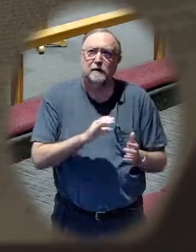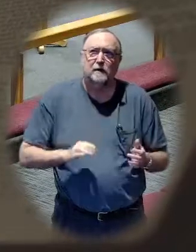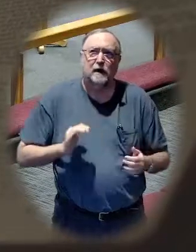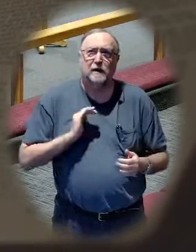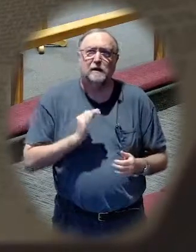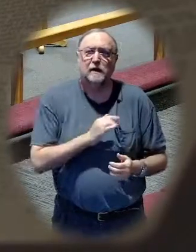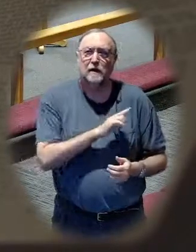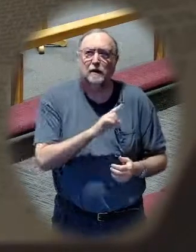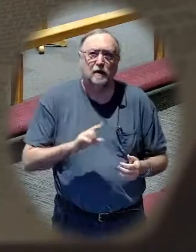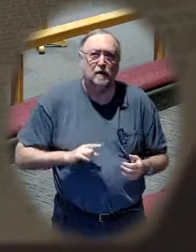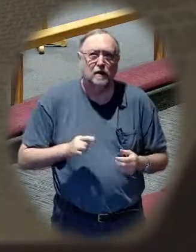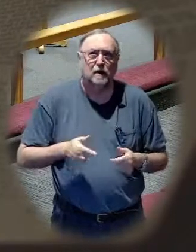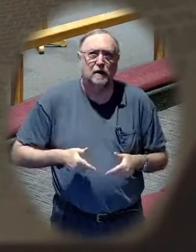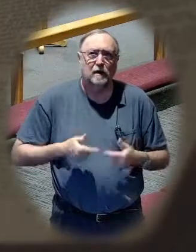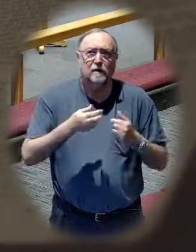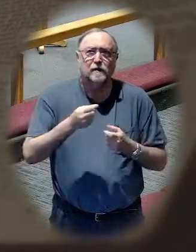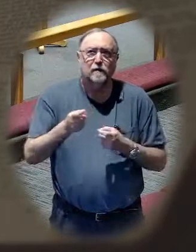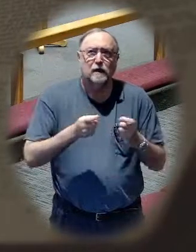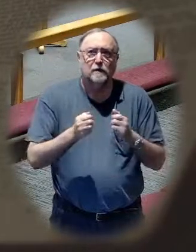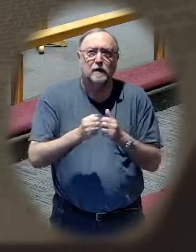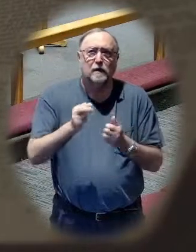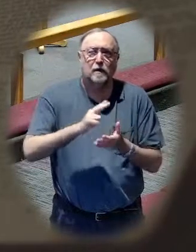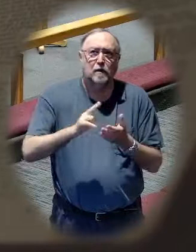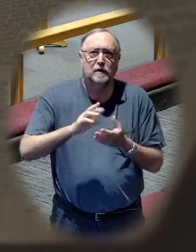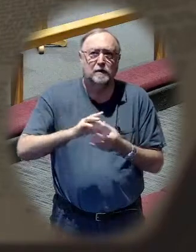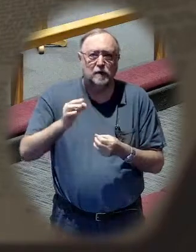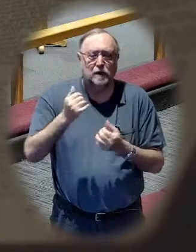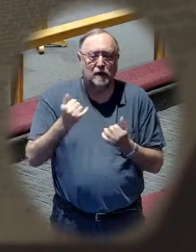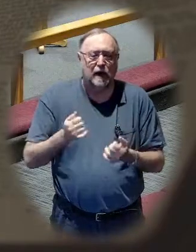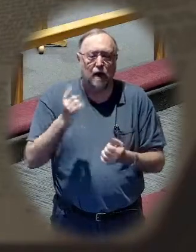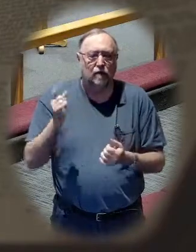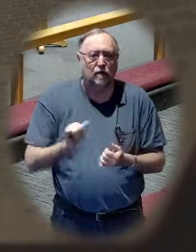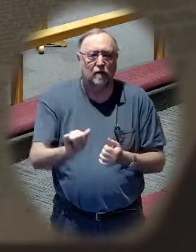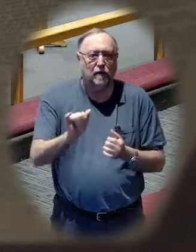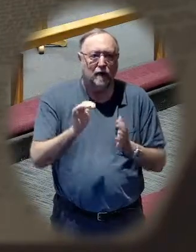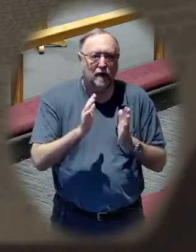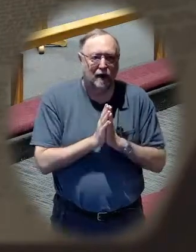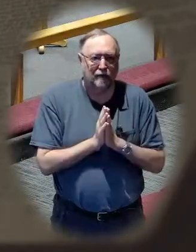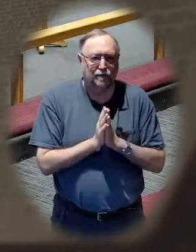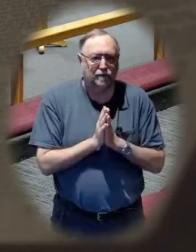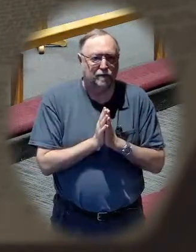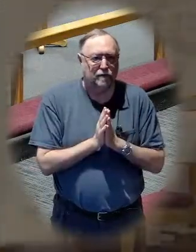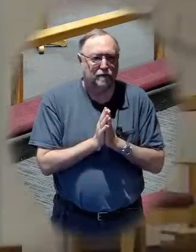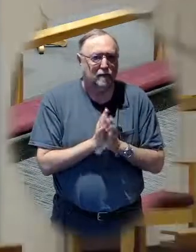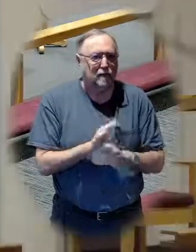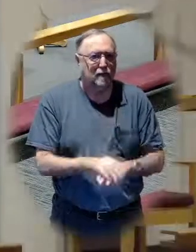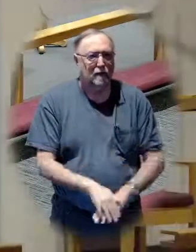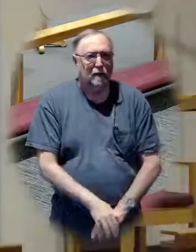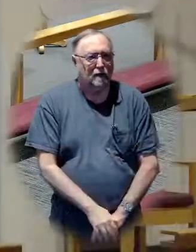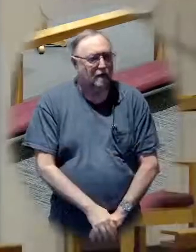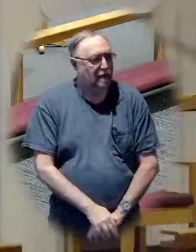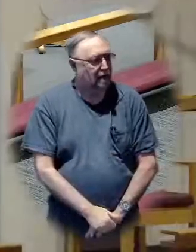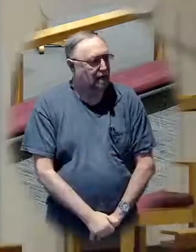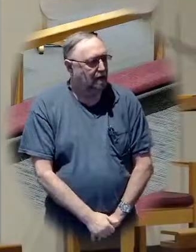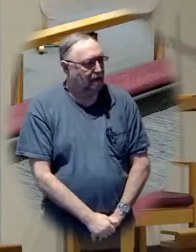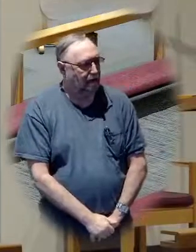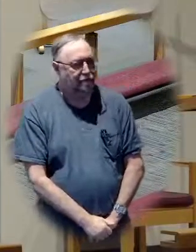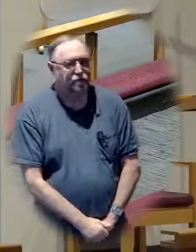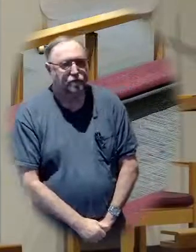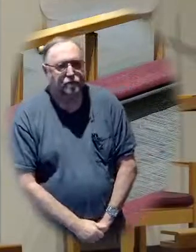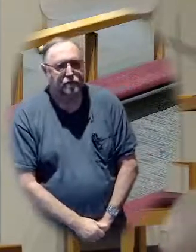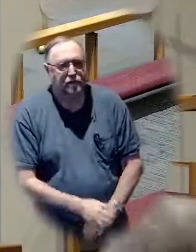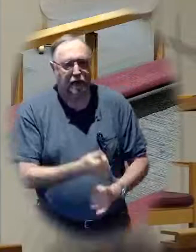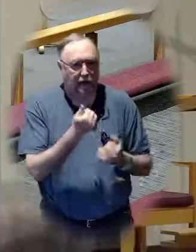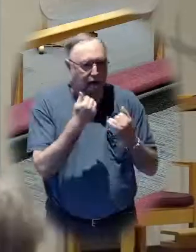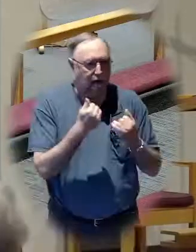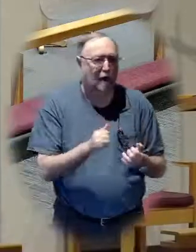one God, now and forever. Amen. The congregation, please be seated. We continue with our Old Testament lesson